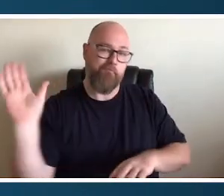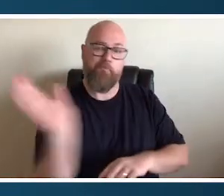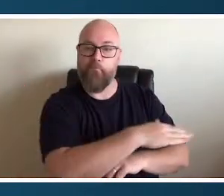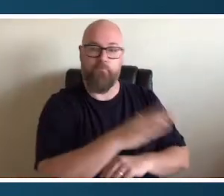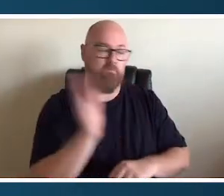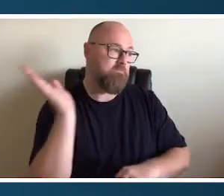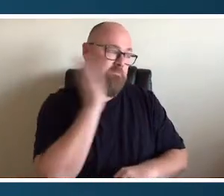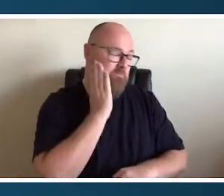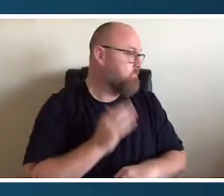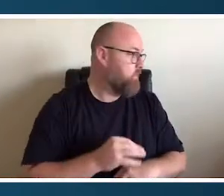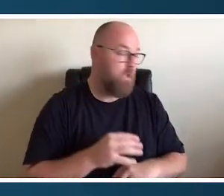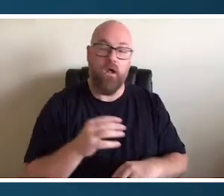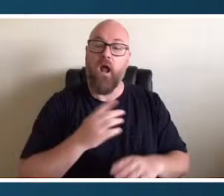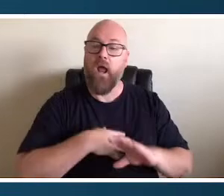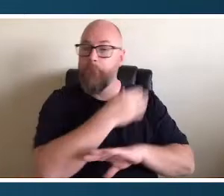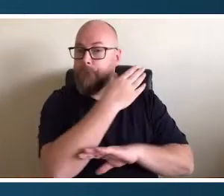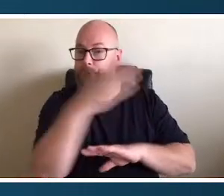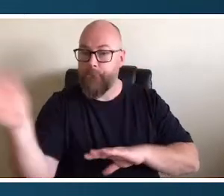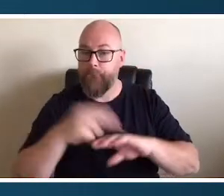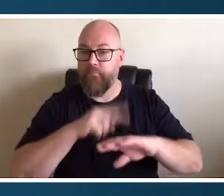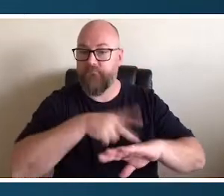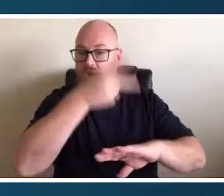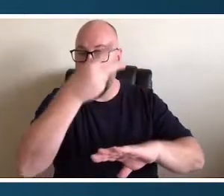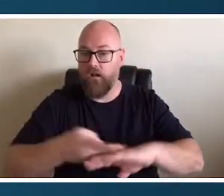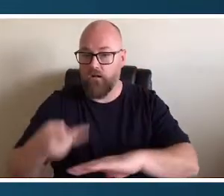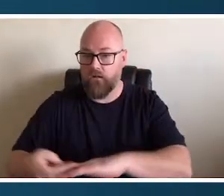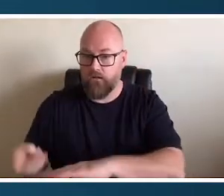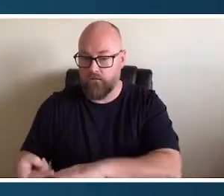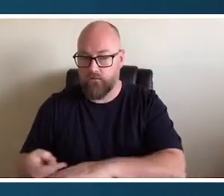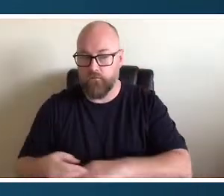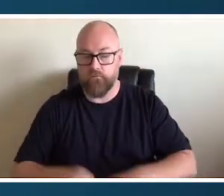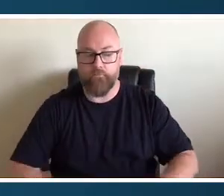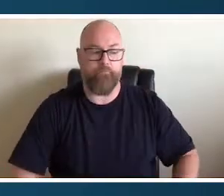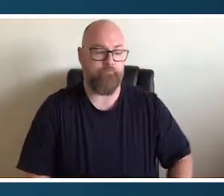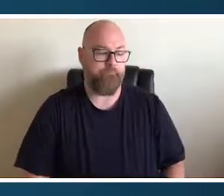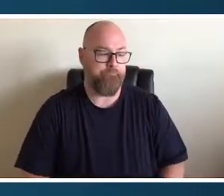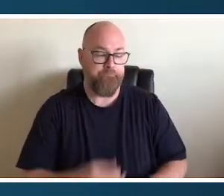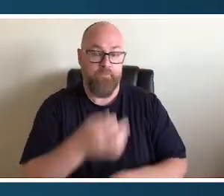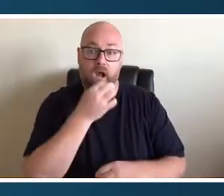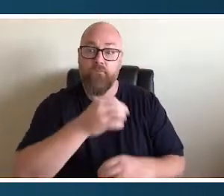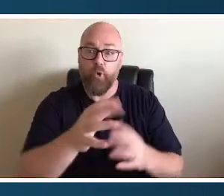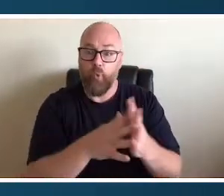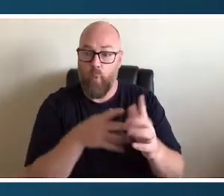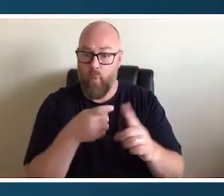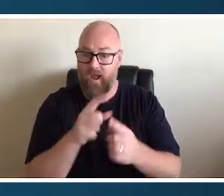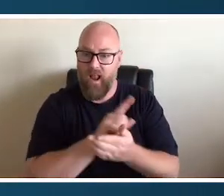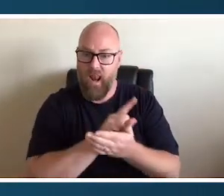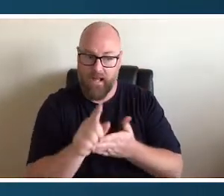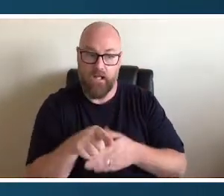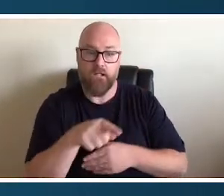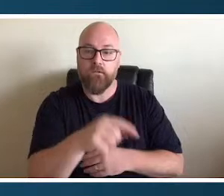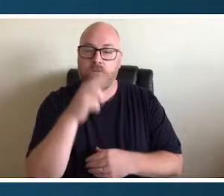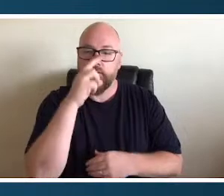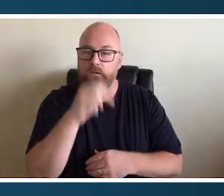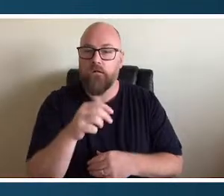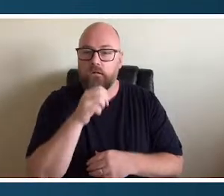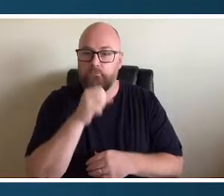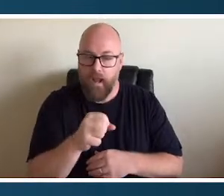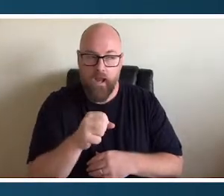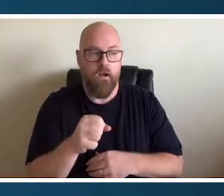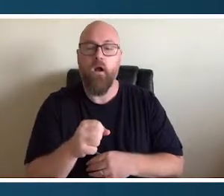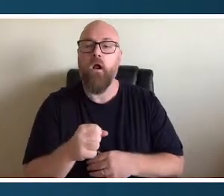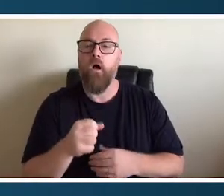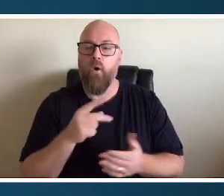man fell to the floor. A few weeks later, this young man walked deep into the jungle